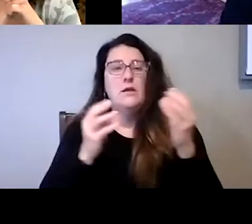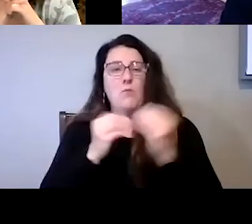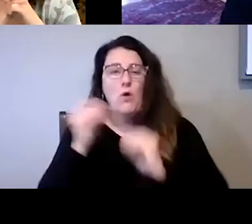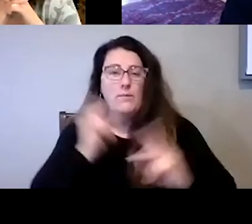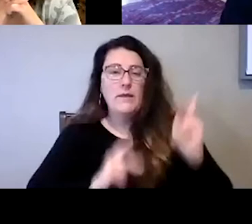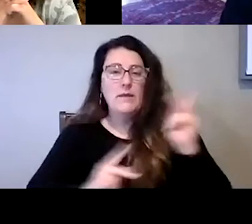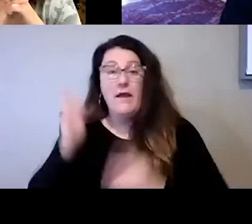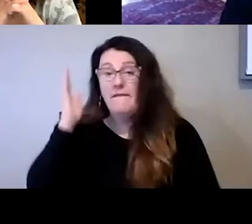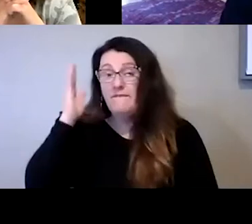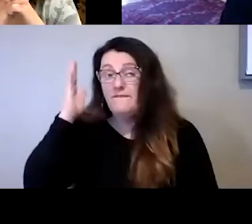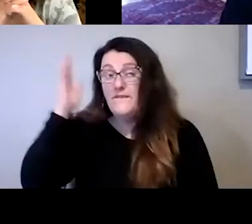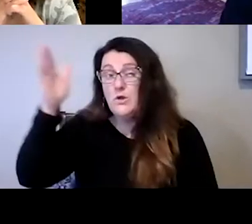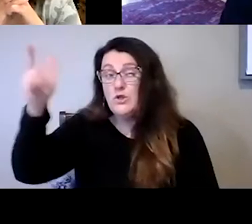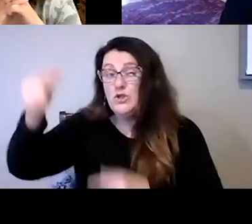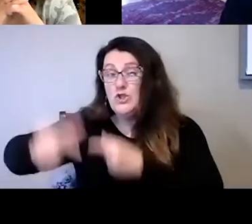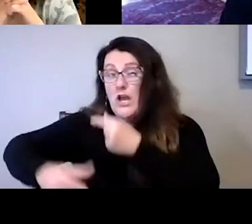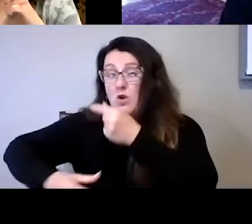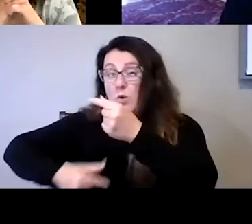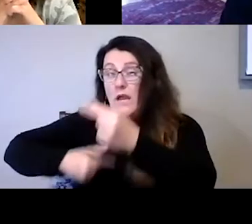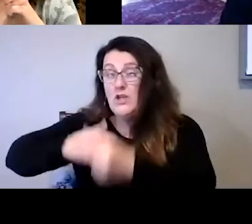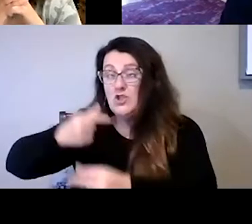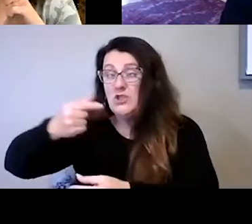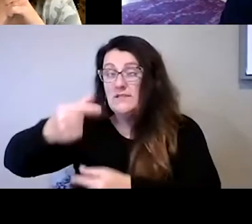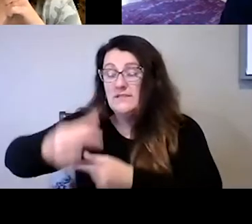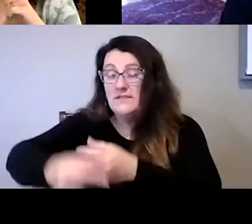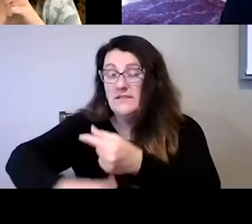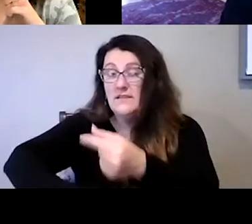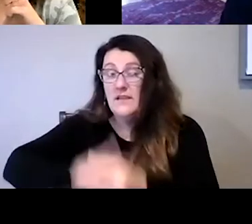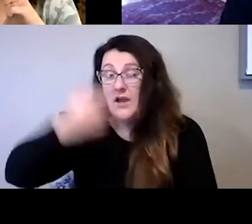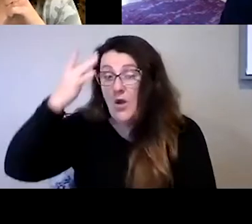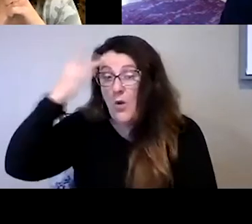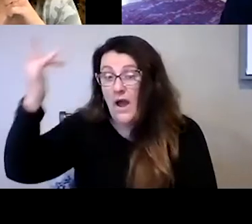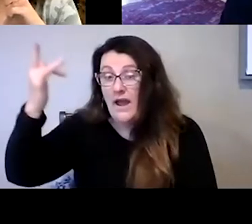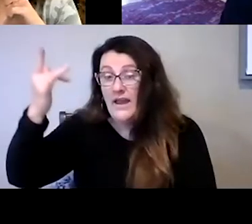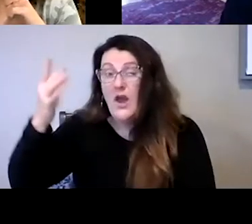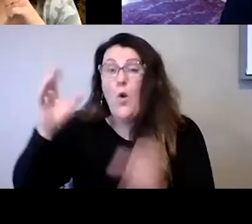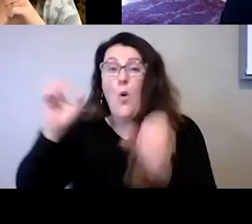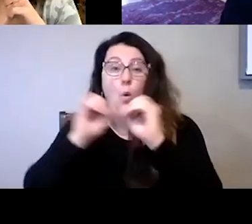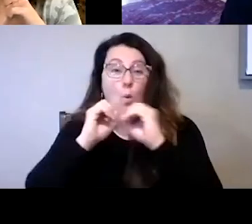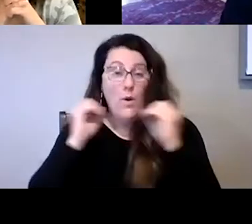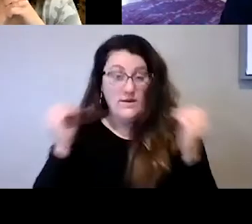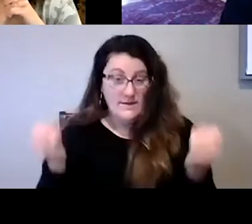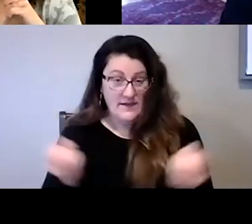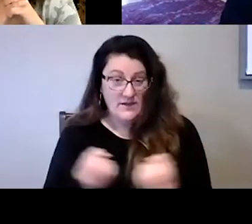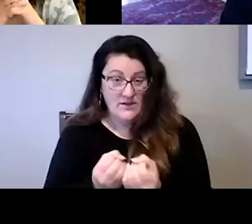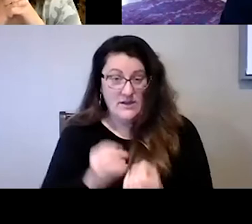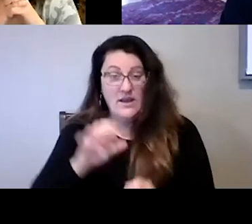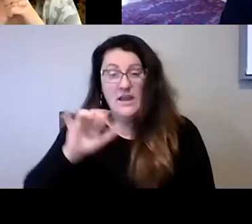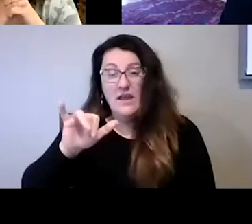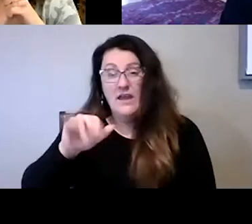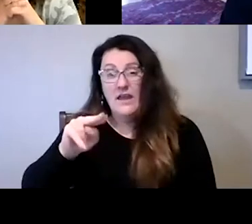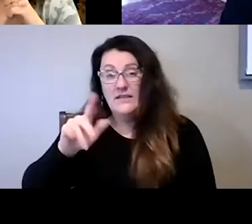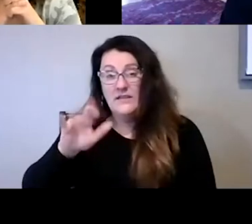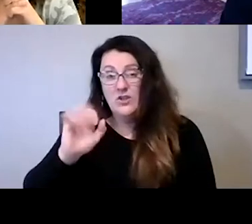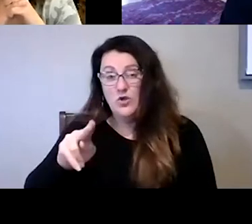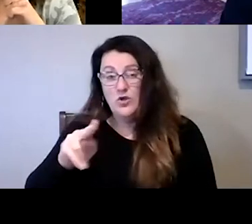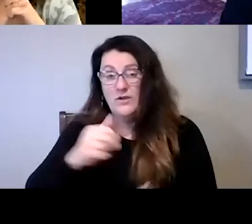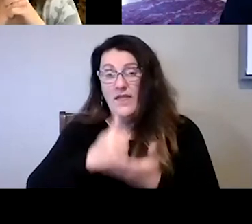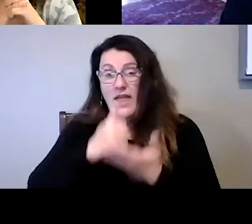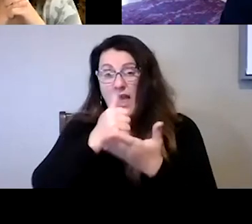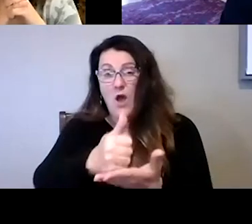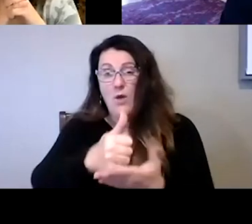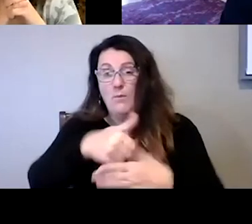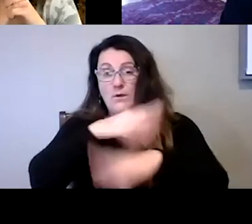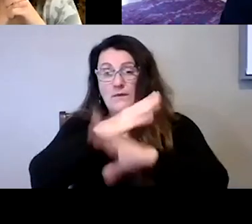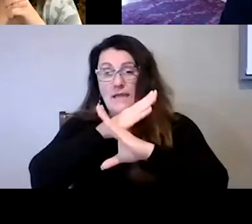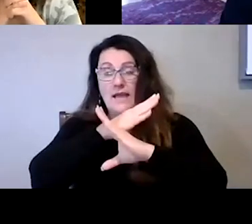future generations, because of an organization, an institution that helped to protect